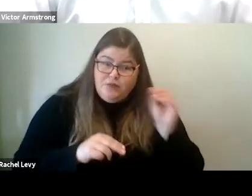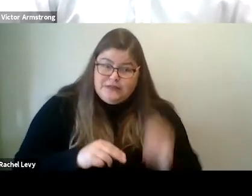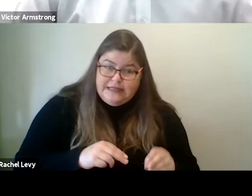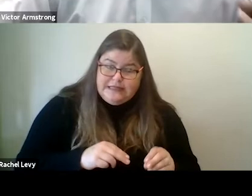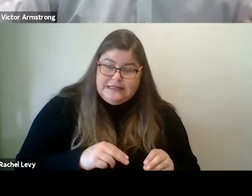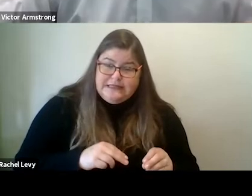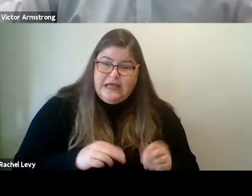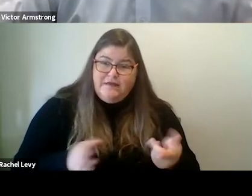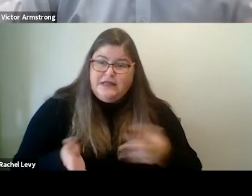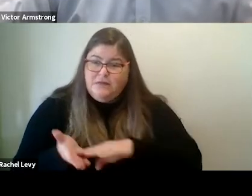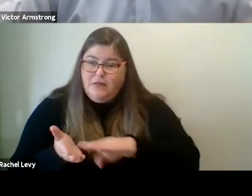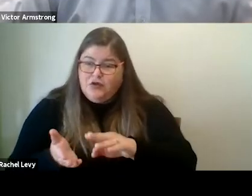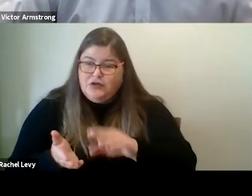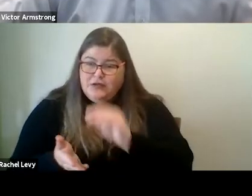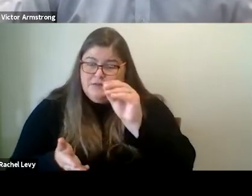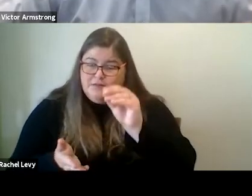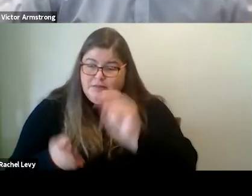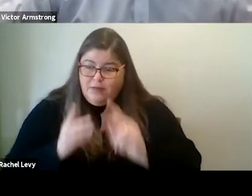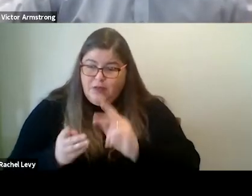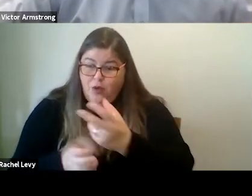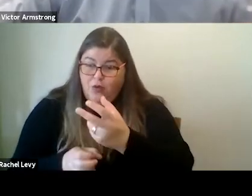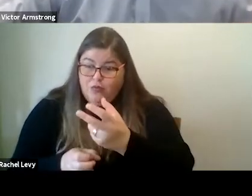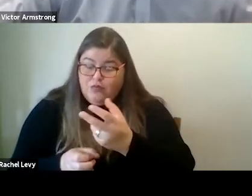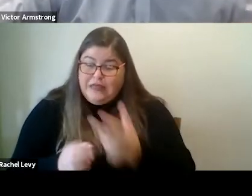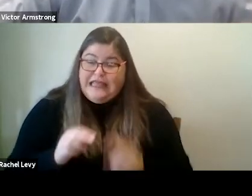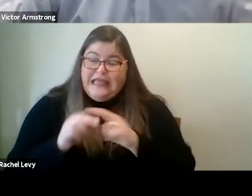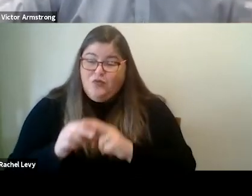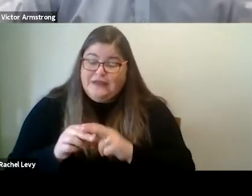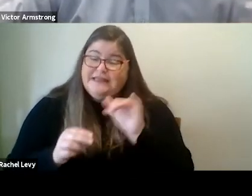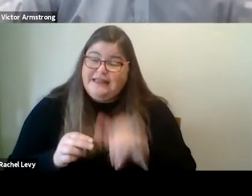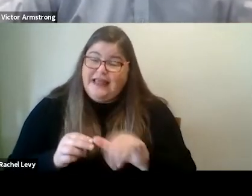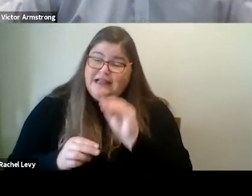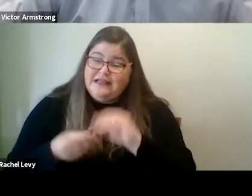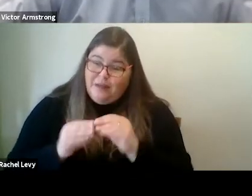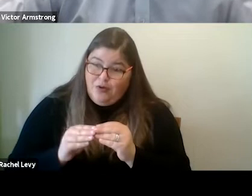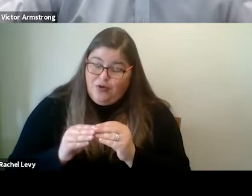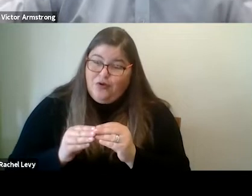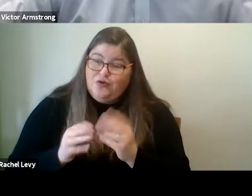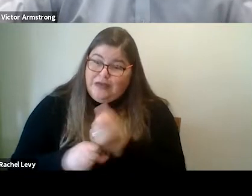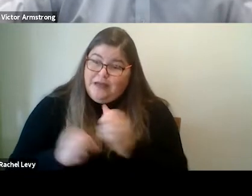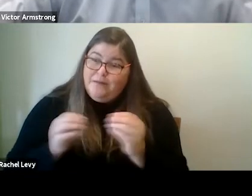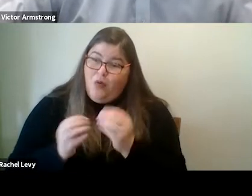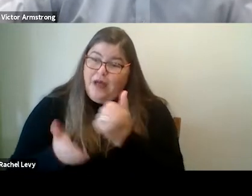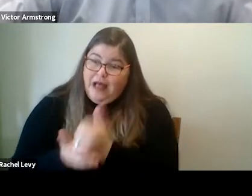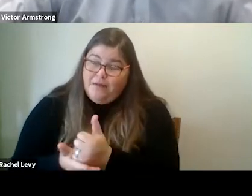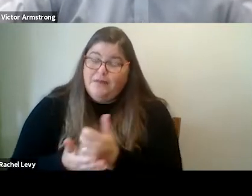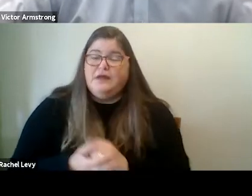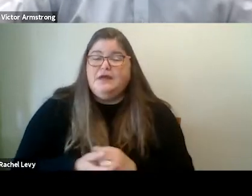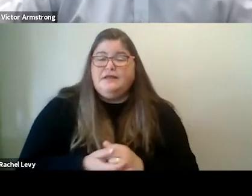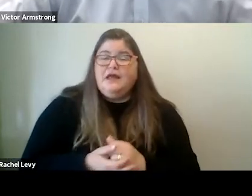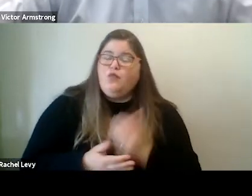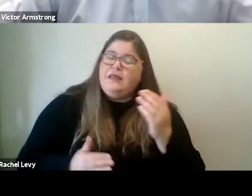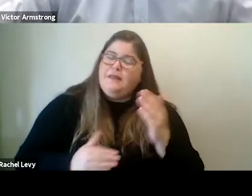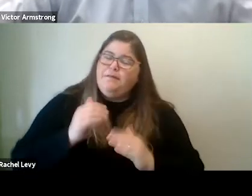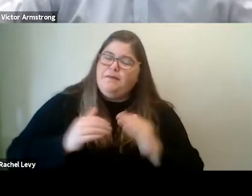marginalized populations receiving behavioral health services by building and earning trust between historically marginalized communities, behavioral health providers,